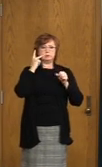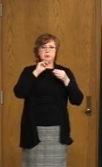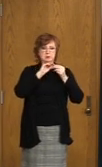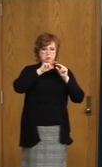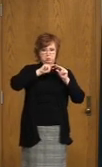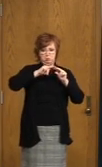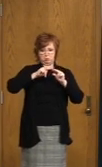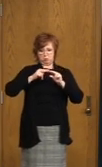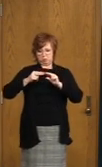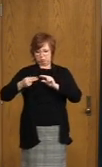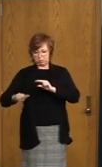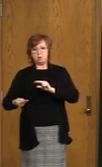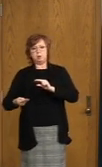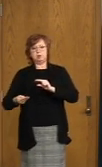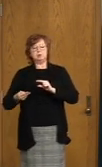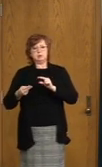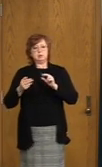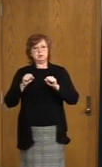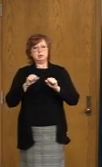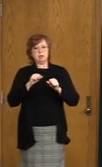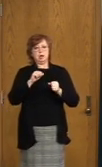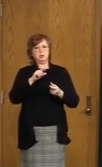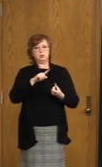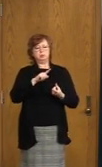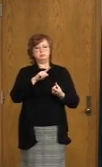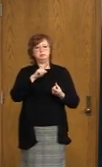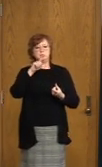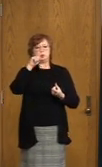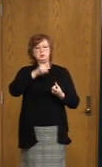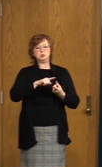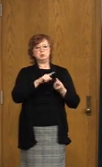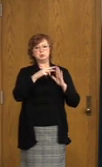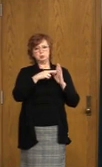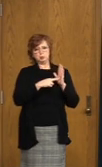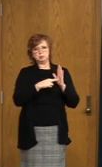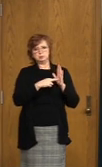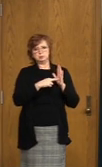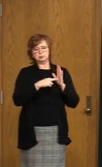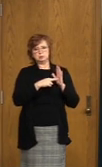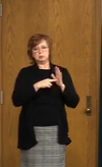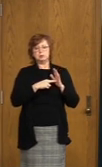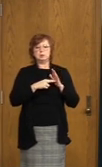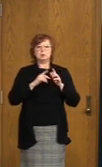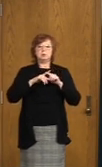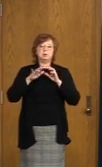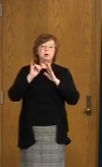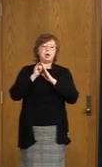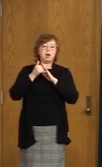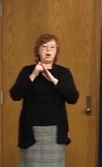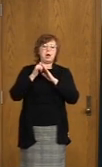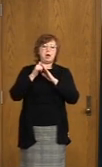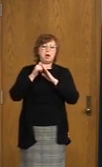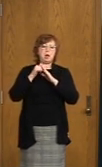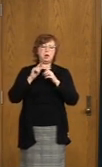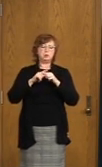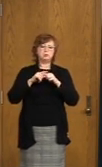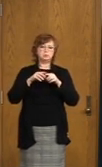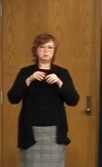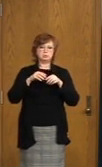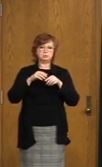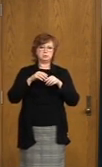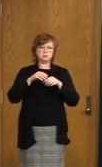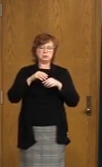the way we will truly get things back to normal in this province, across the nation, and around the world is through mass access to